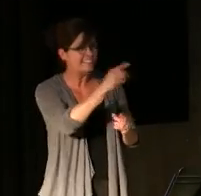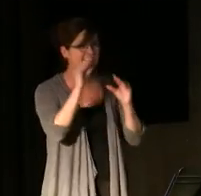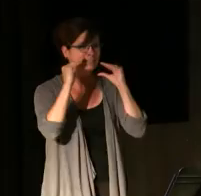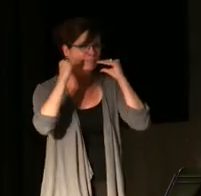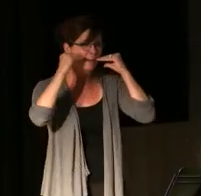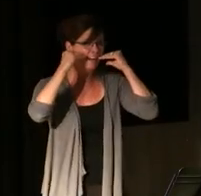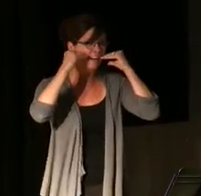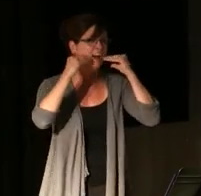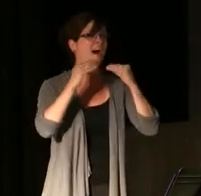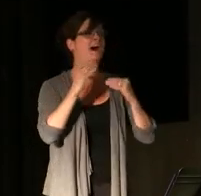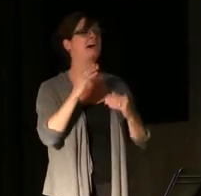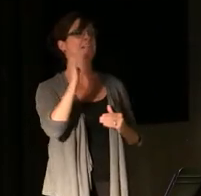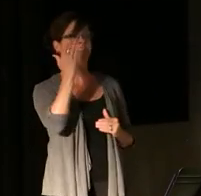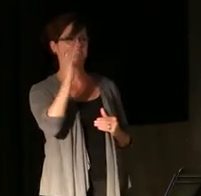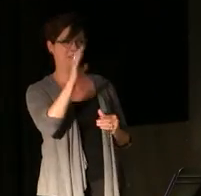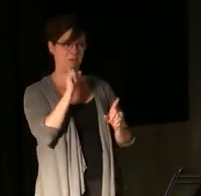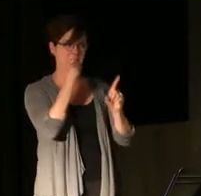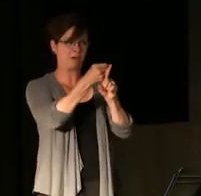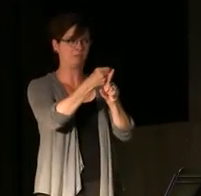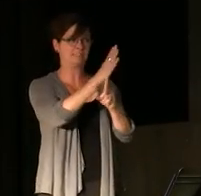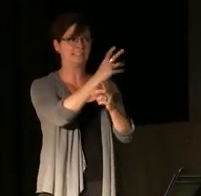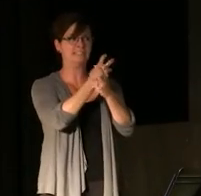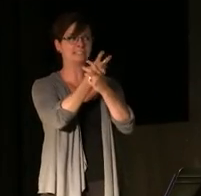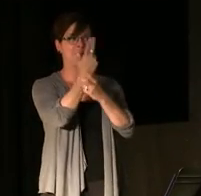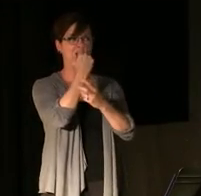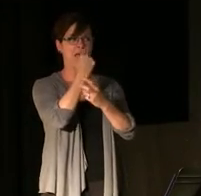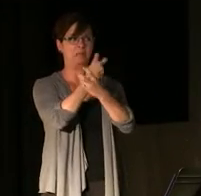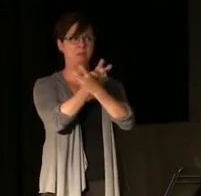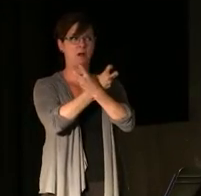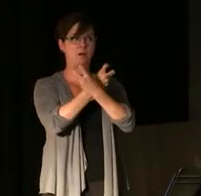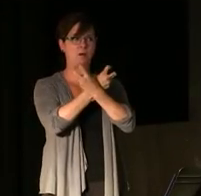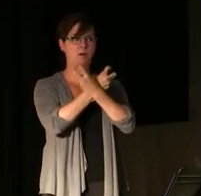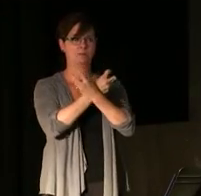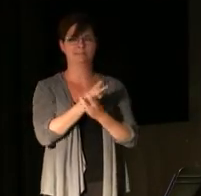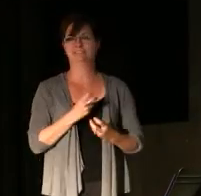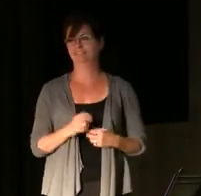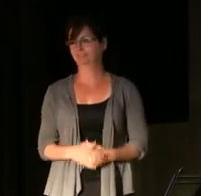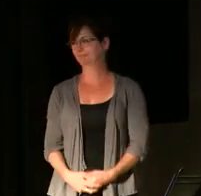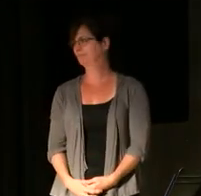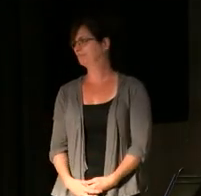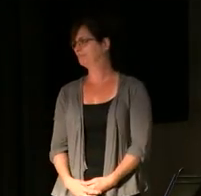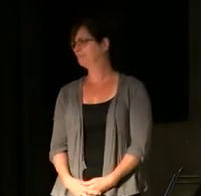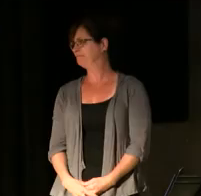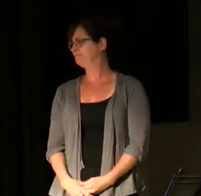he's smiling. It looks like you bumped his funny bone.